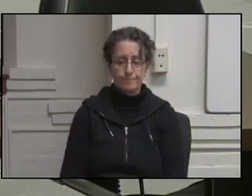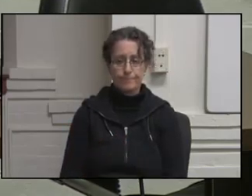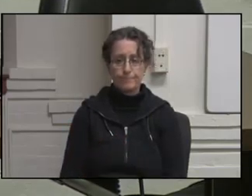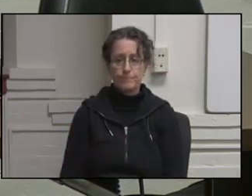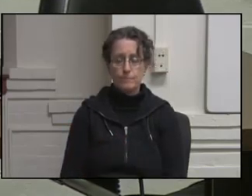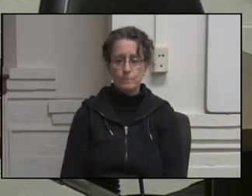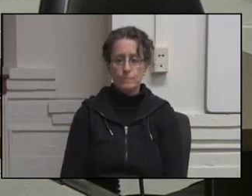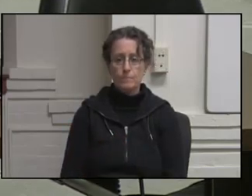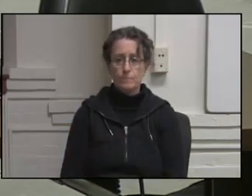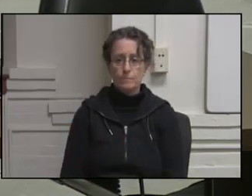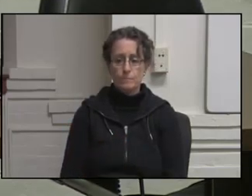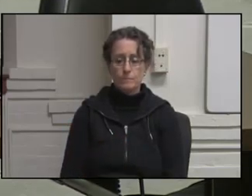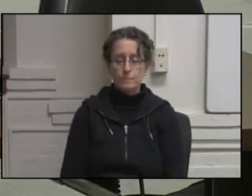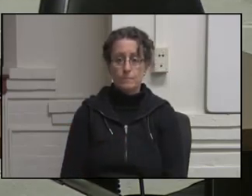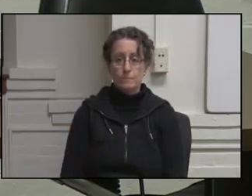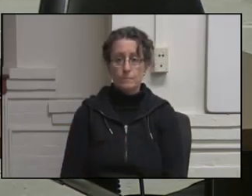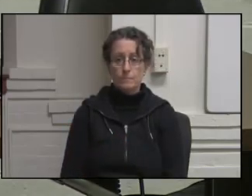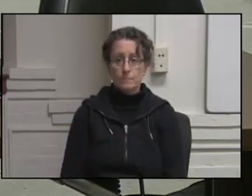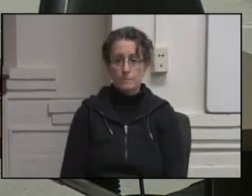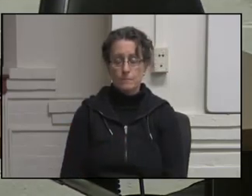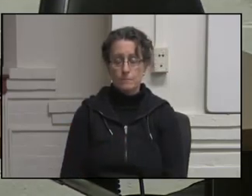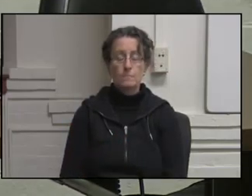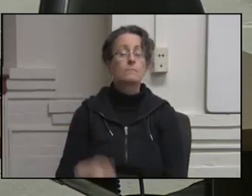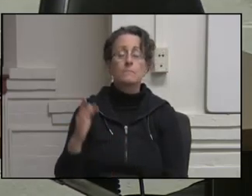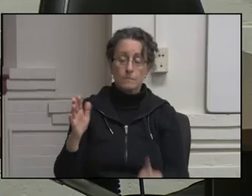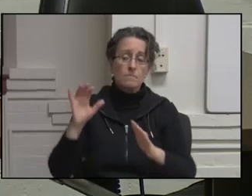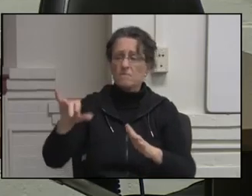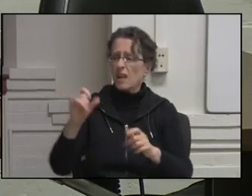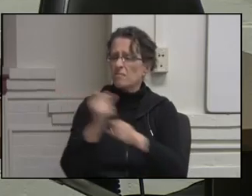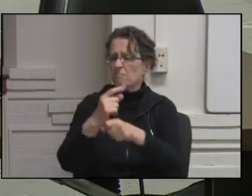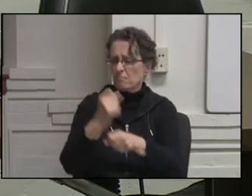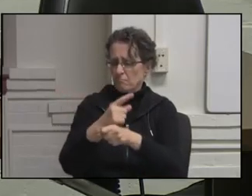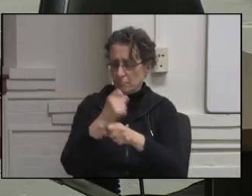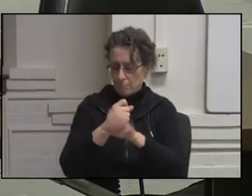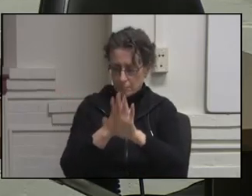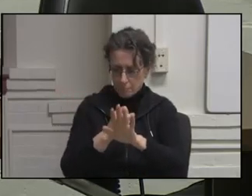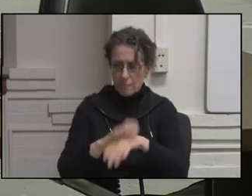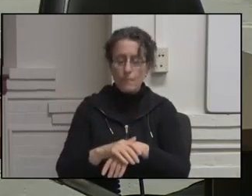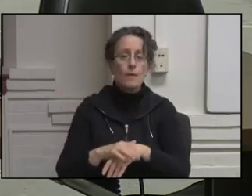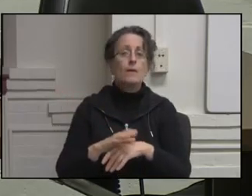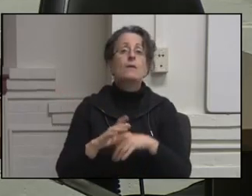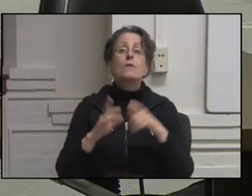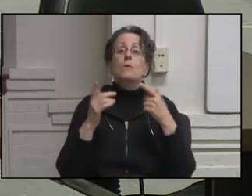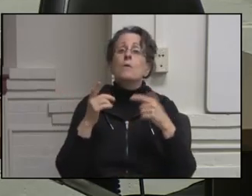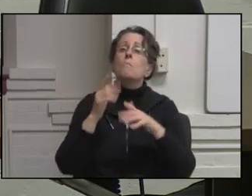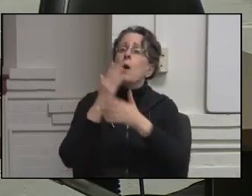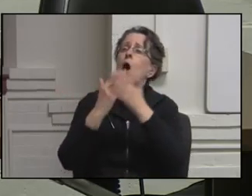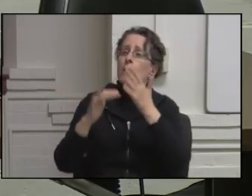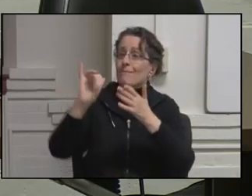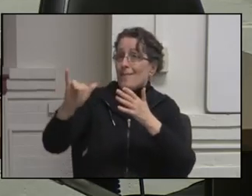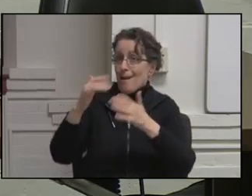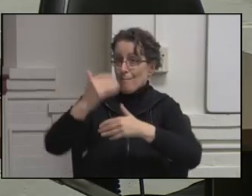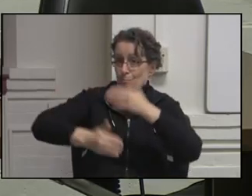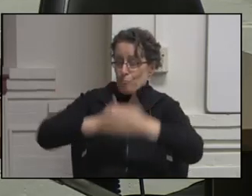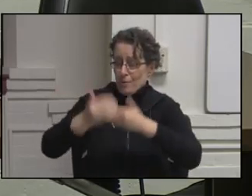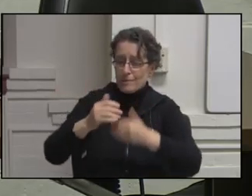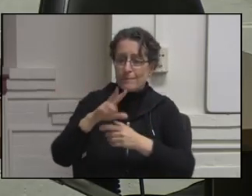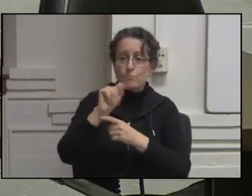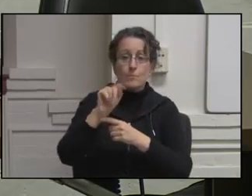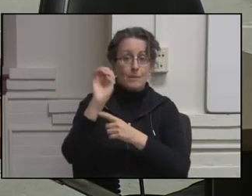Along the way, Vermont Emergency Management gets to review this, and if any